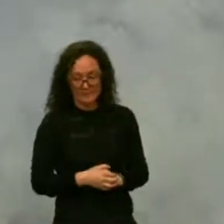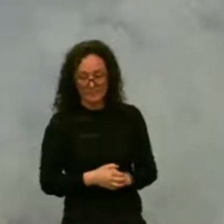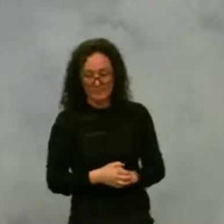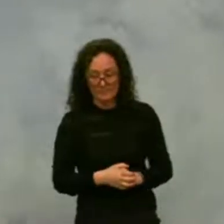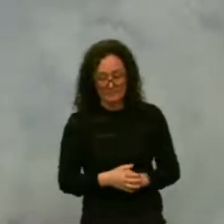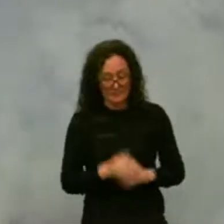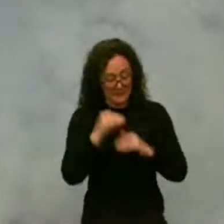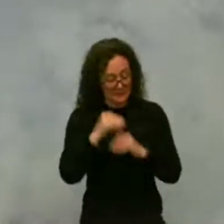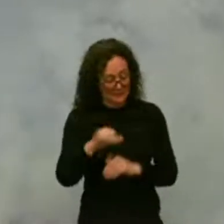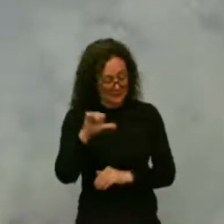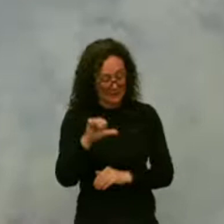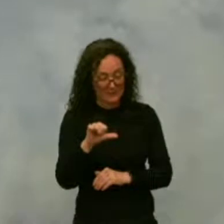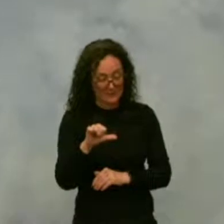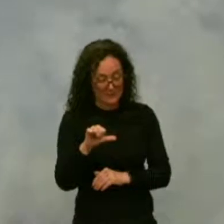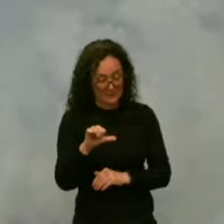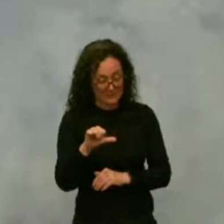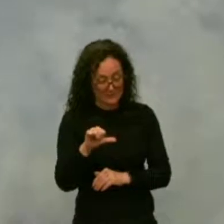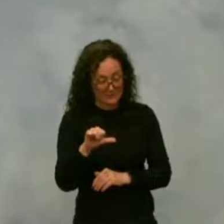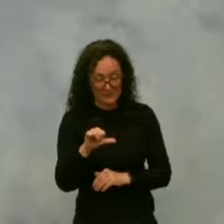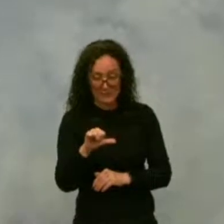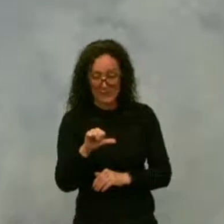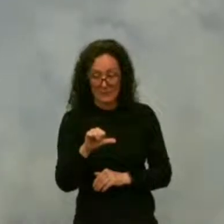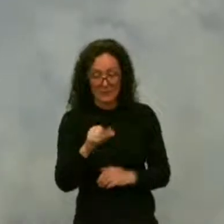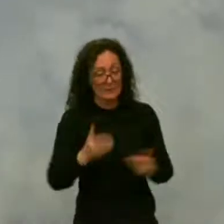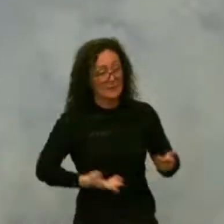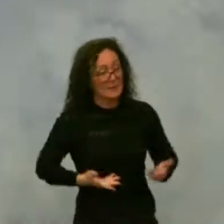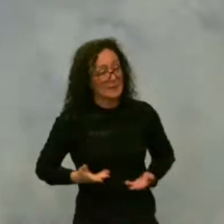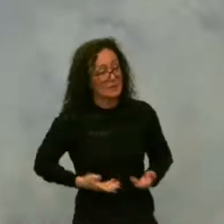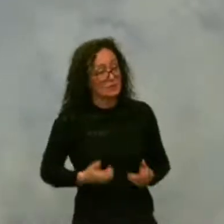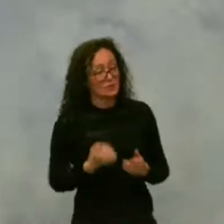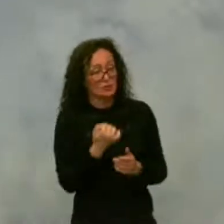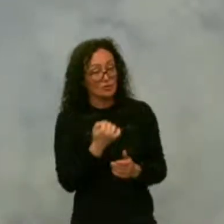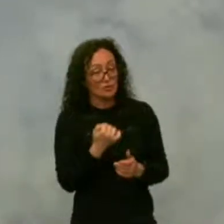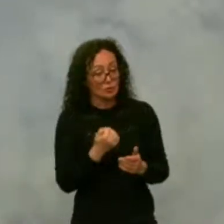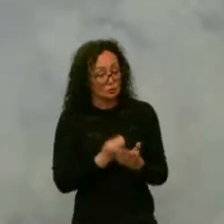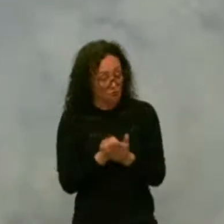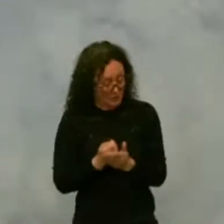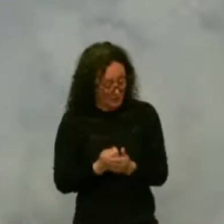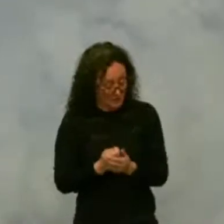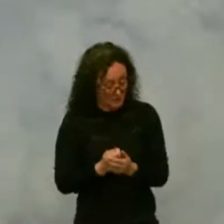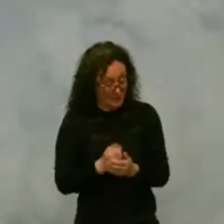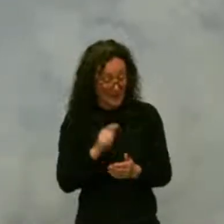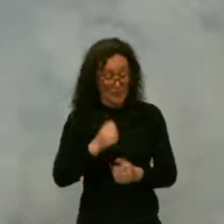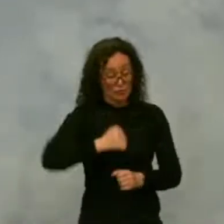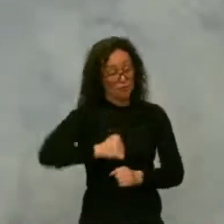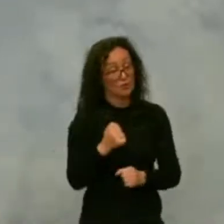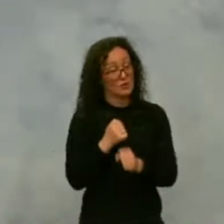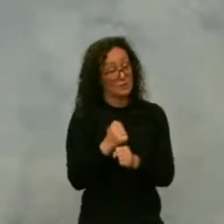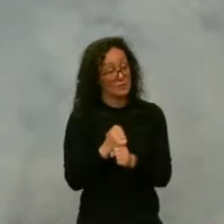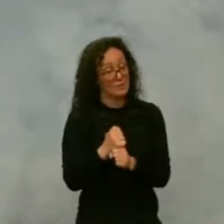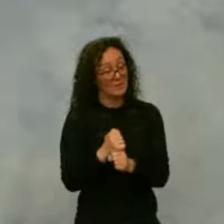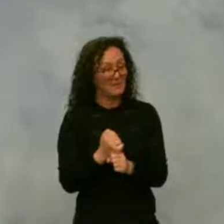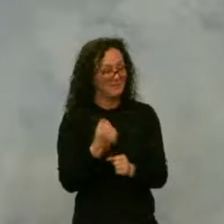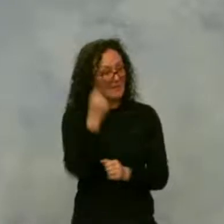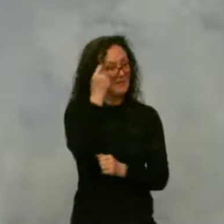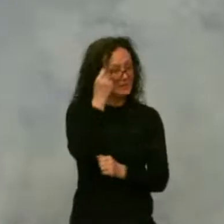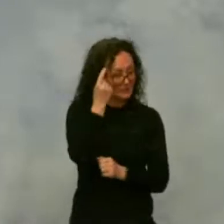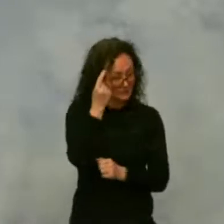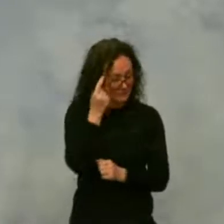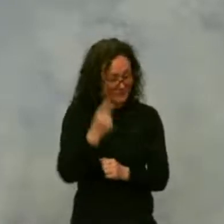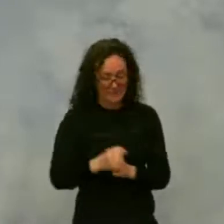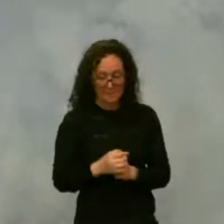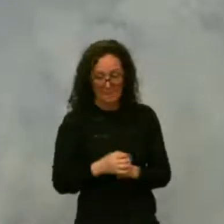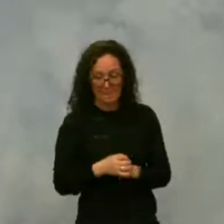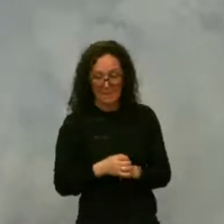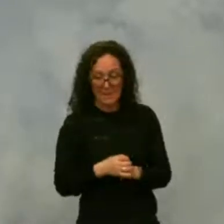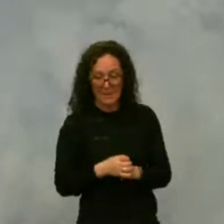Section 6 provides an update in respect to the business rates incentivisation scheme, which is a Scottish Government initiative to incentivise growth of the local